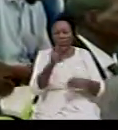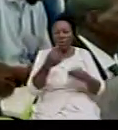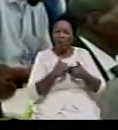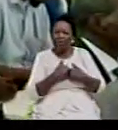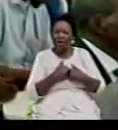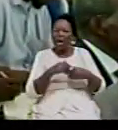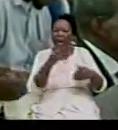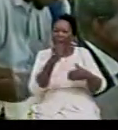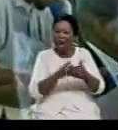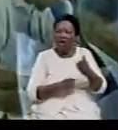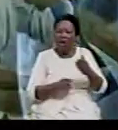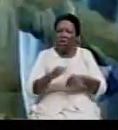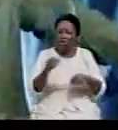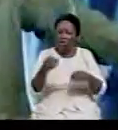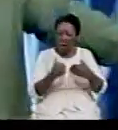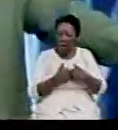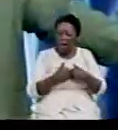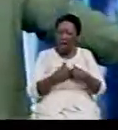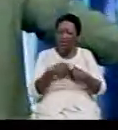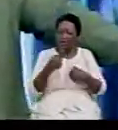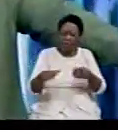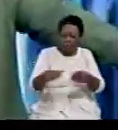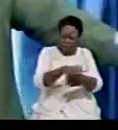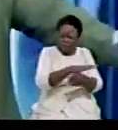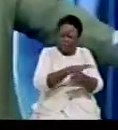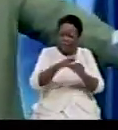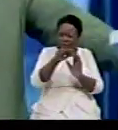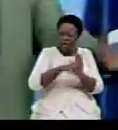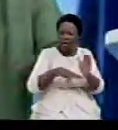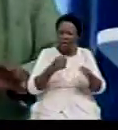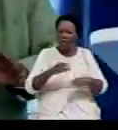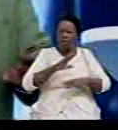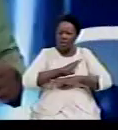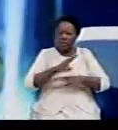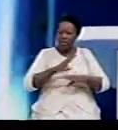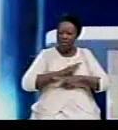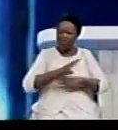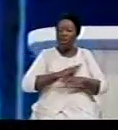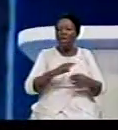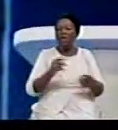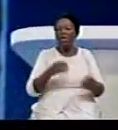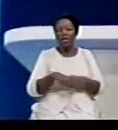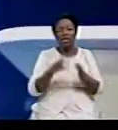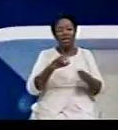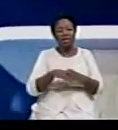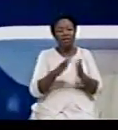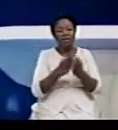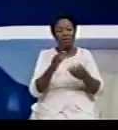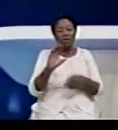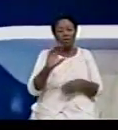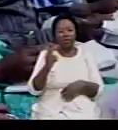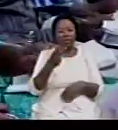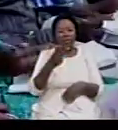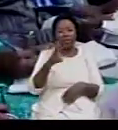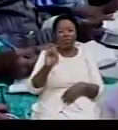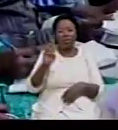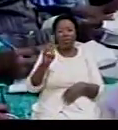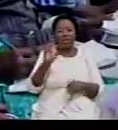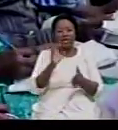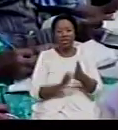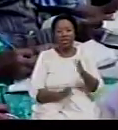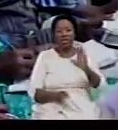they have the fullness of satisfaction? In 2 Corinthians chapter 4, reading from